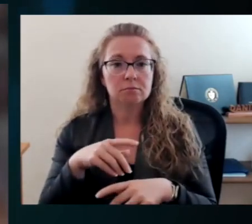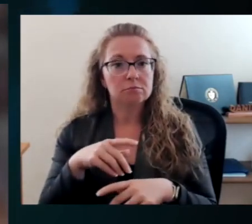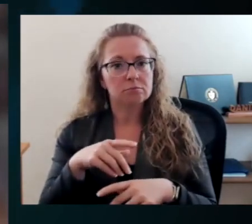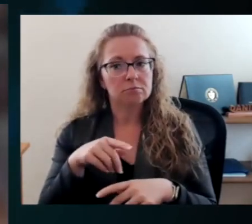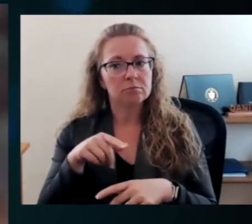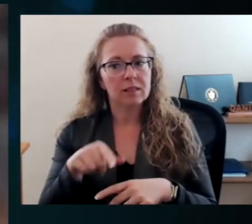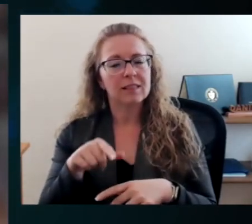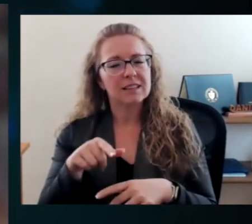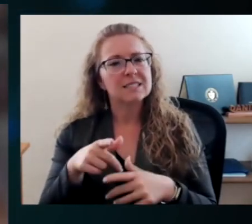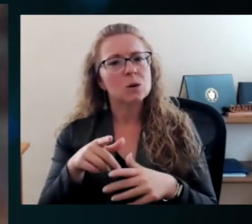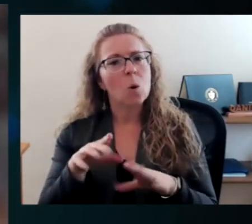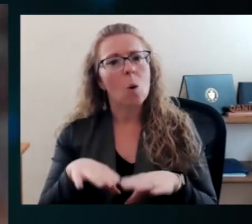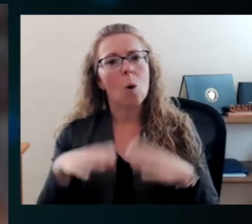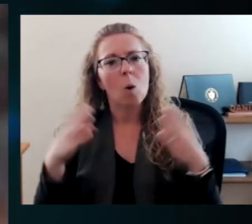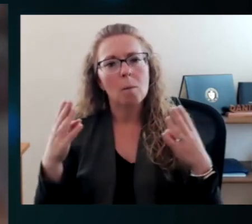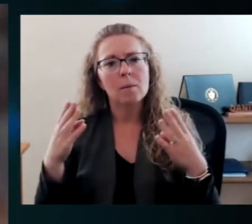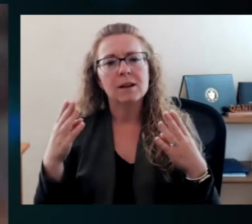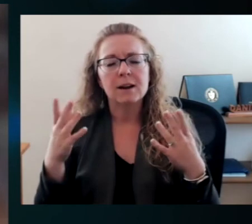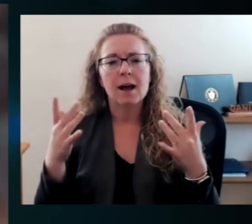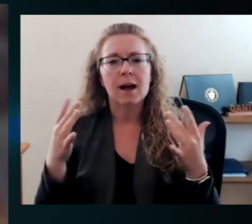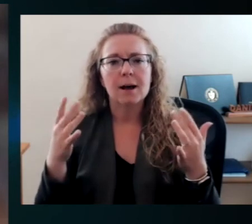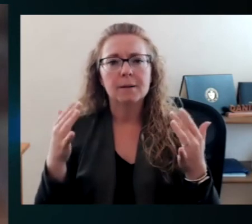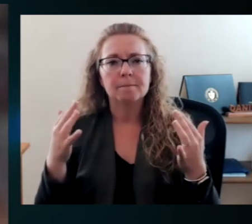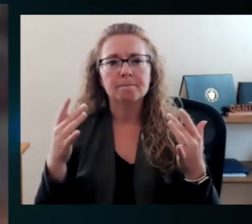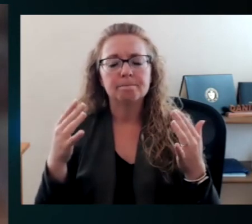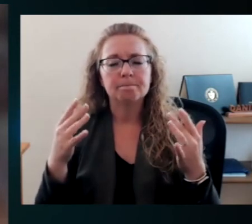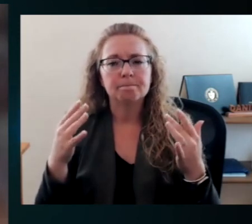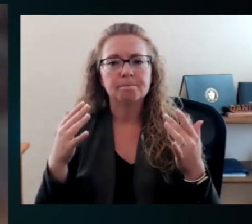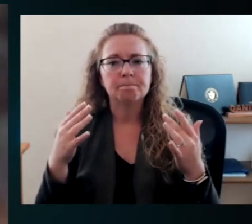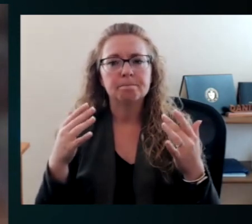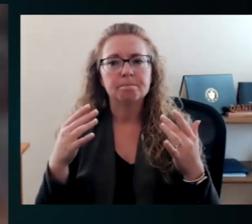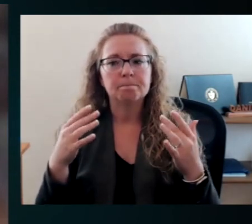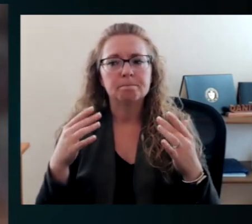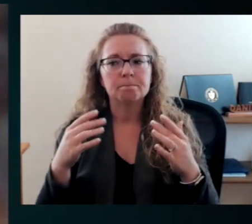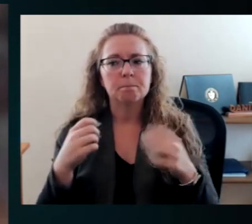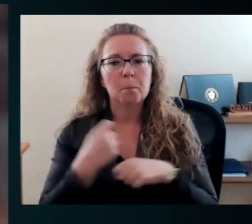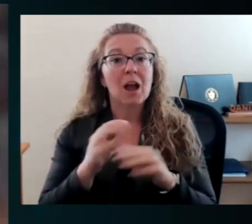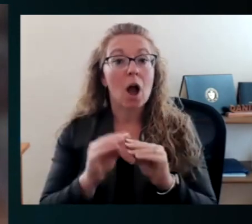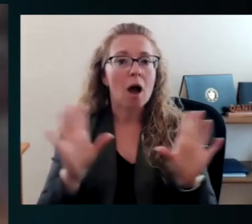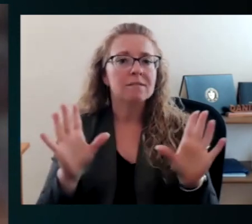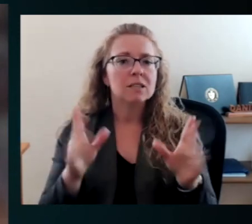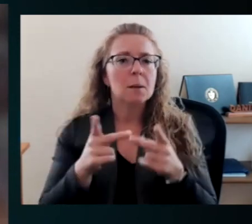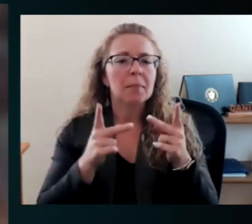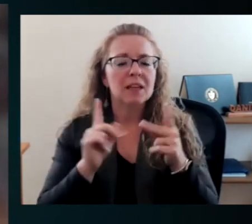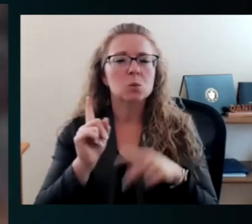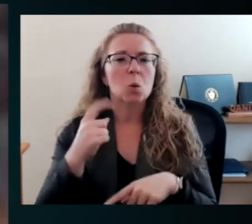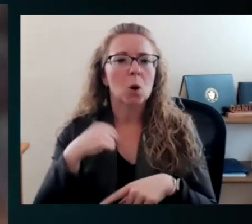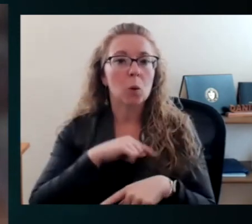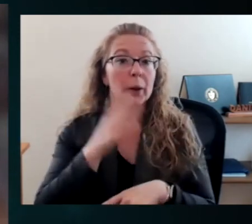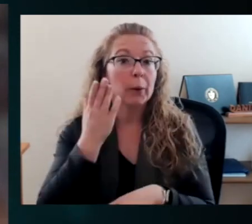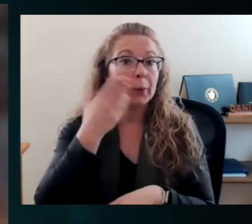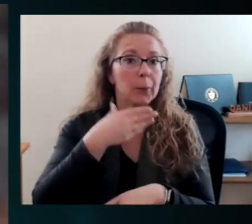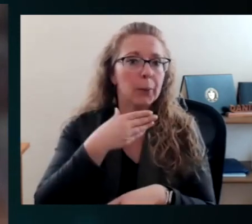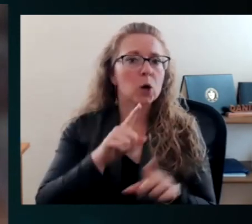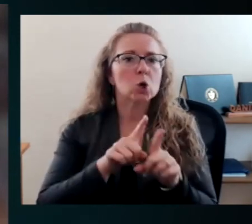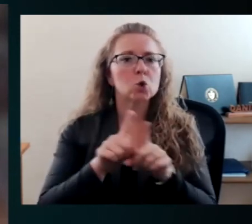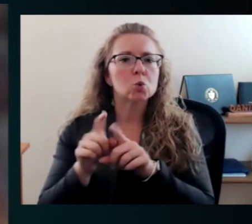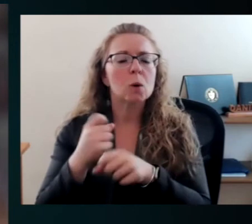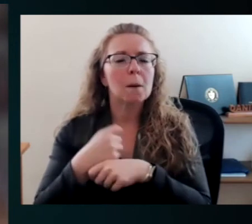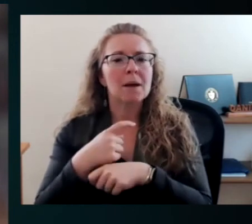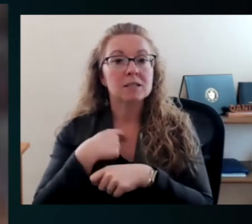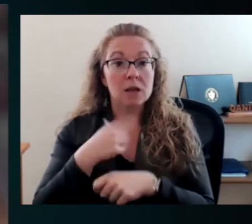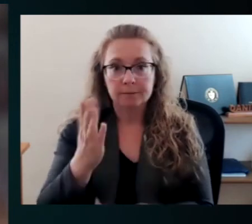lot of our blind spots, and then and also make us confront a lot of these